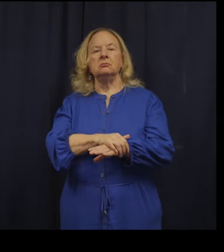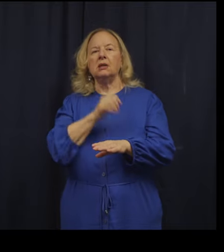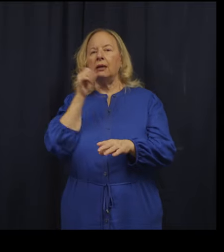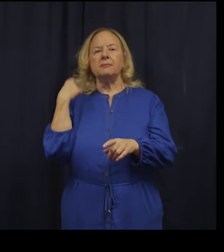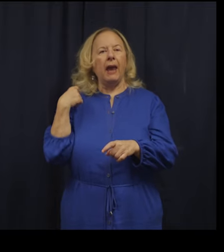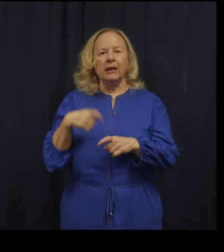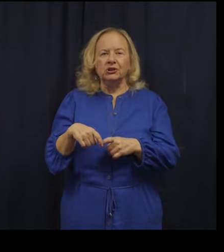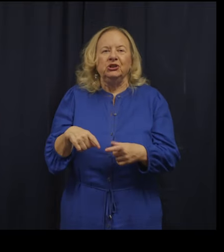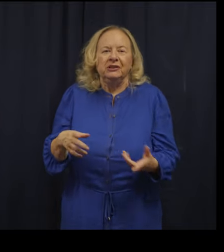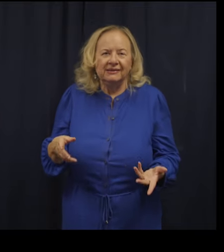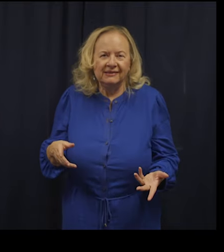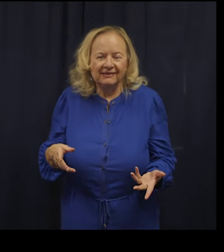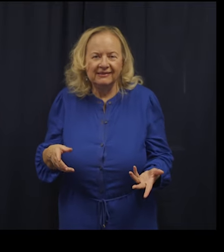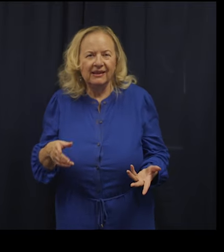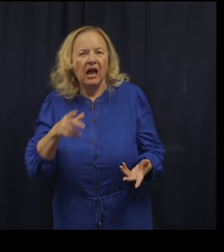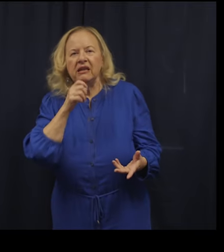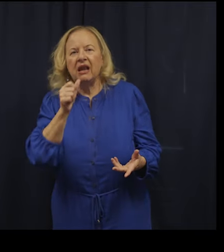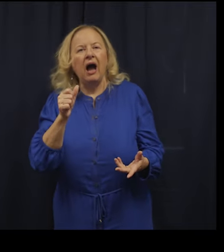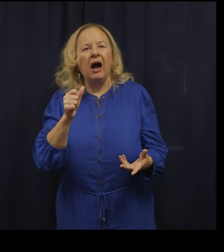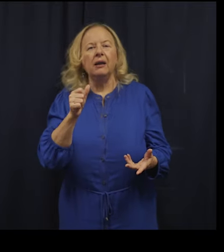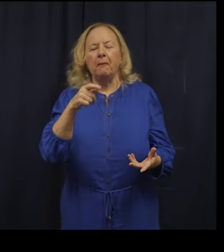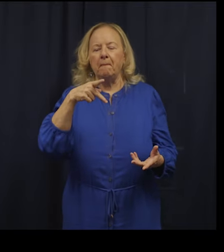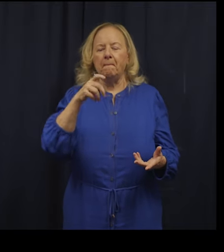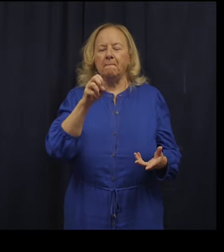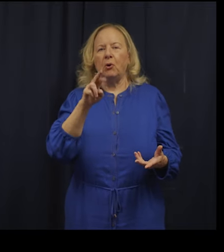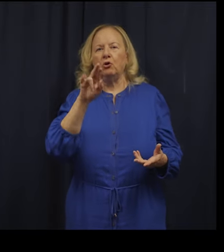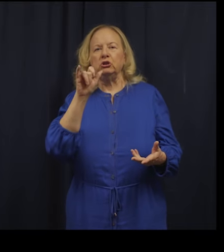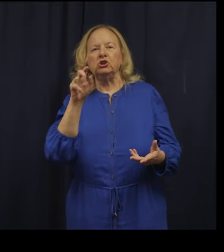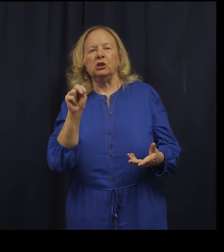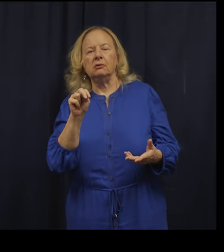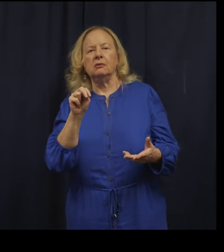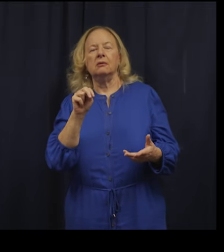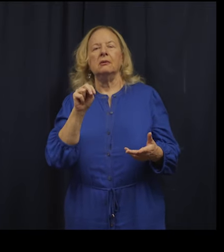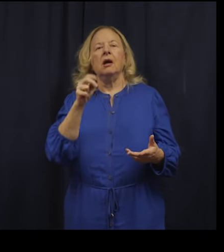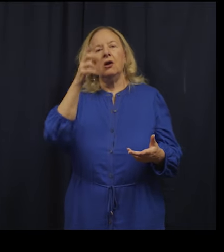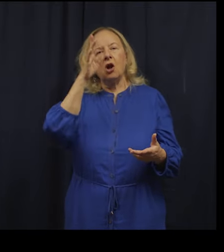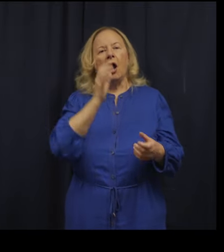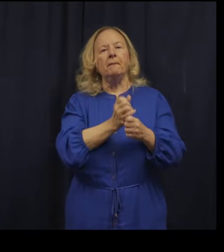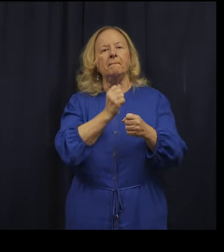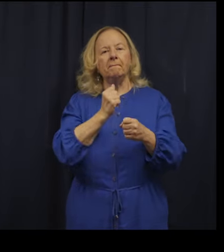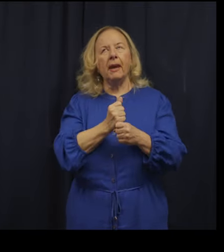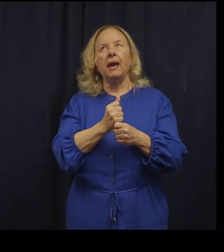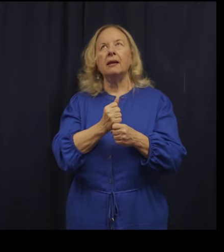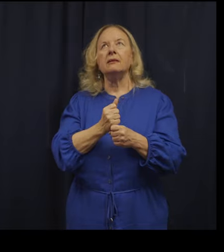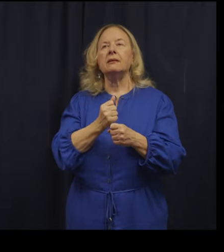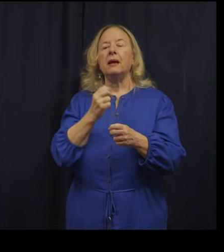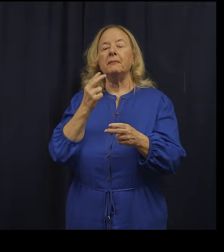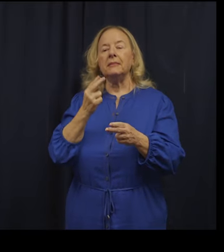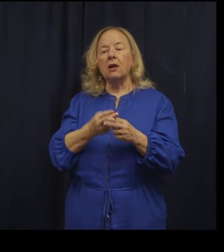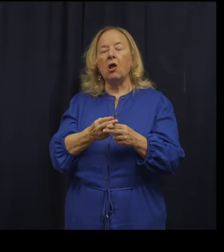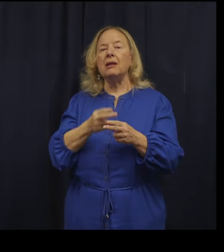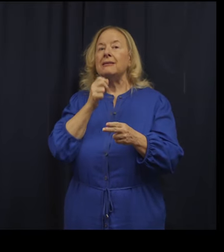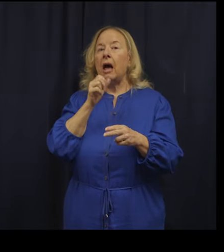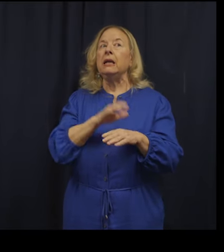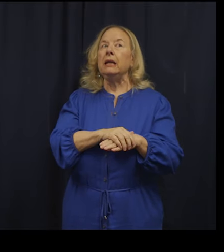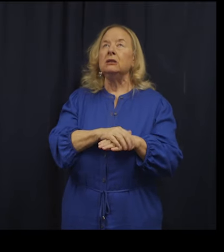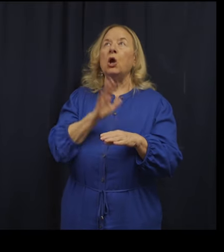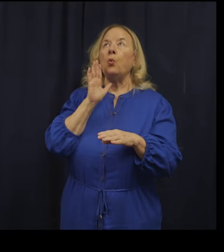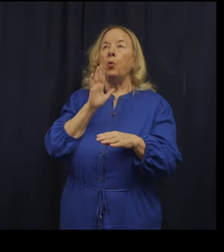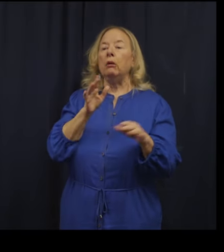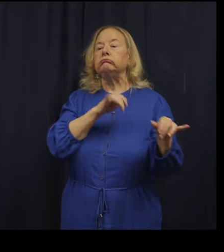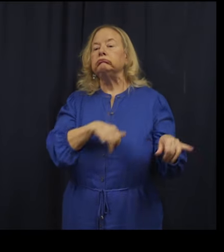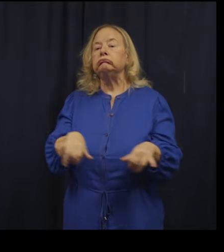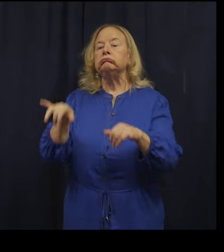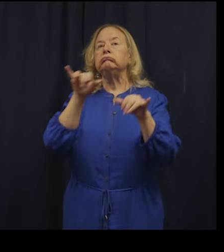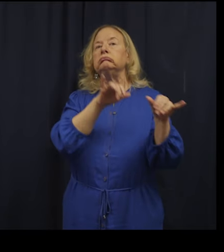not Spanish, not Persian. God is going to make everyone call upon him, not in English. It's going to